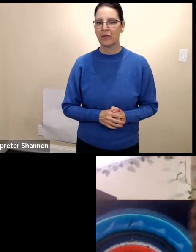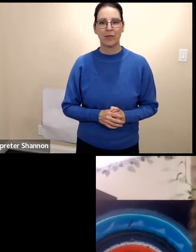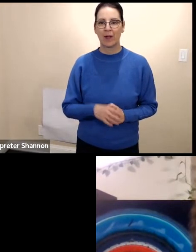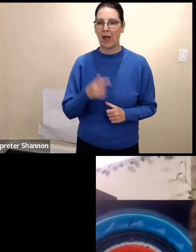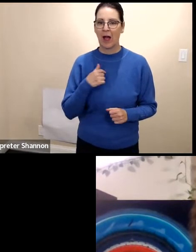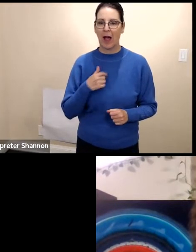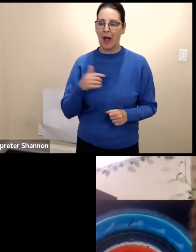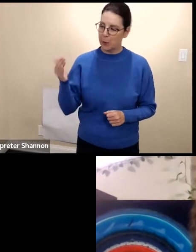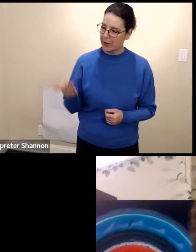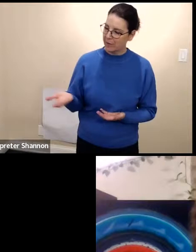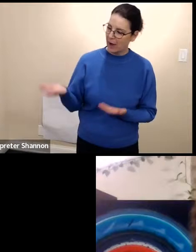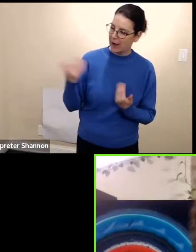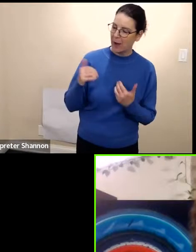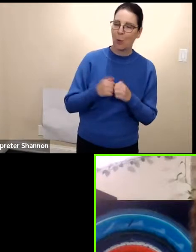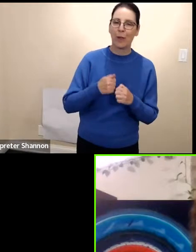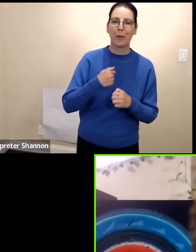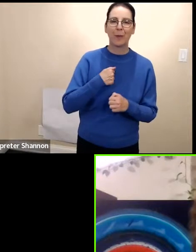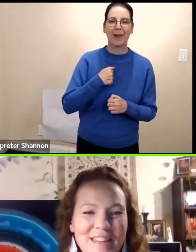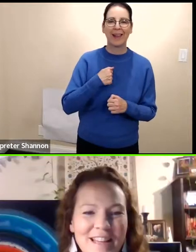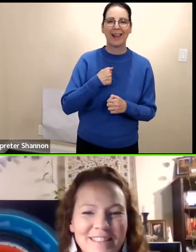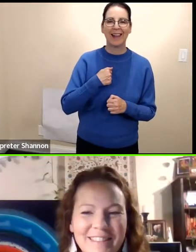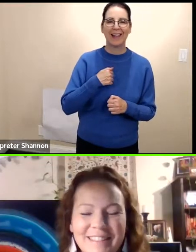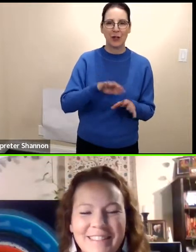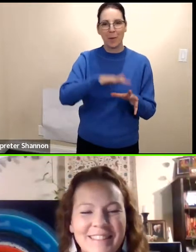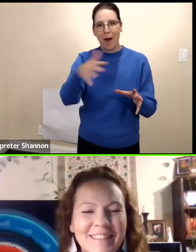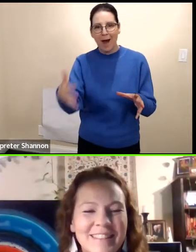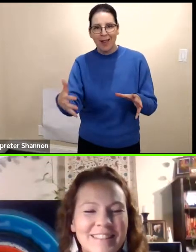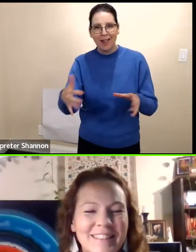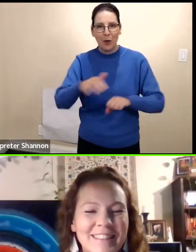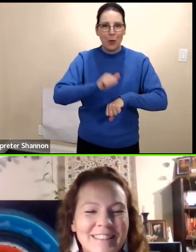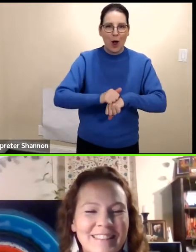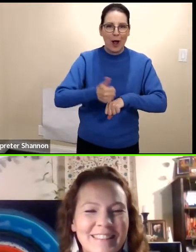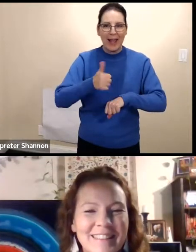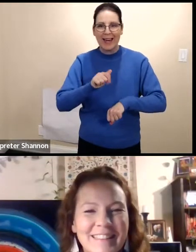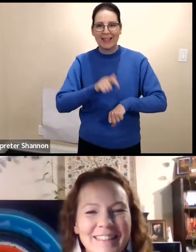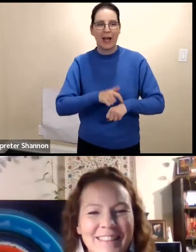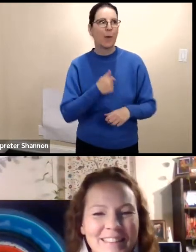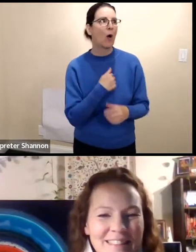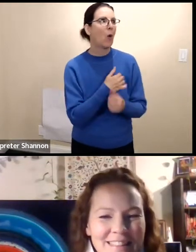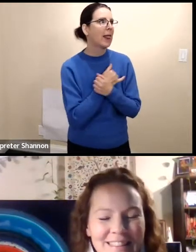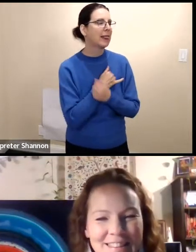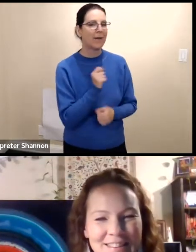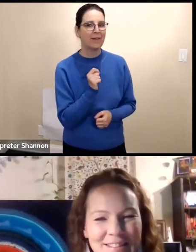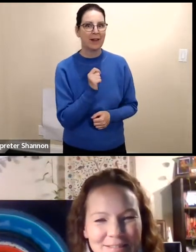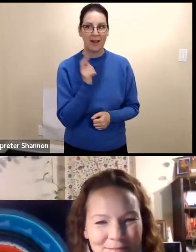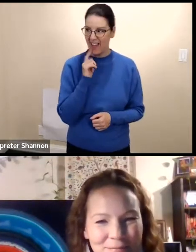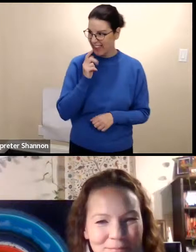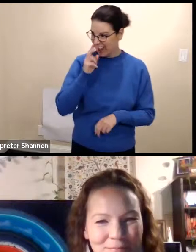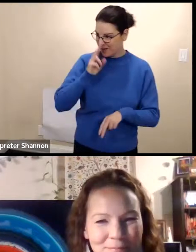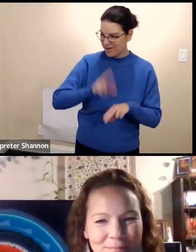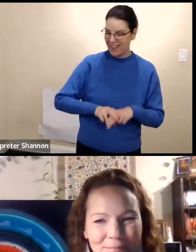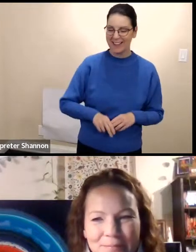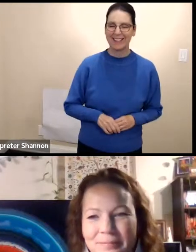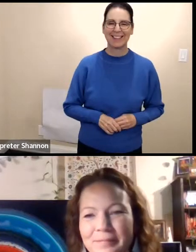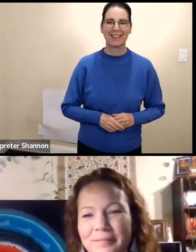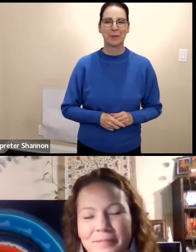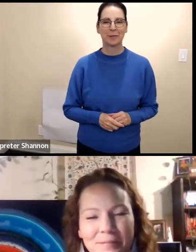heartbeat anytime you want to cope yeah I would love that I think it would be a lot of fun